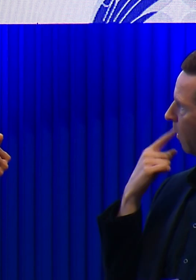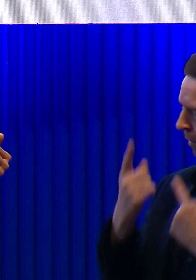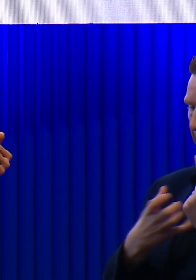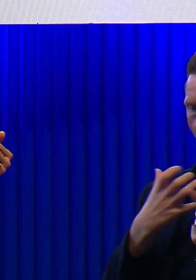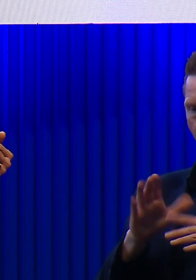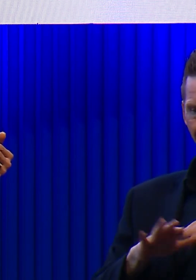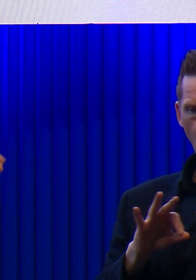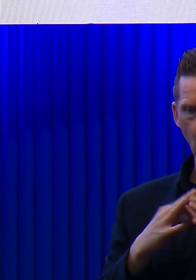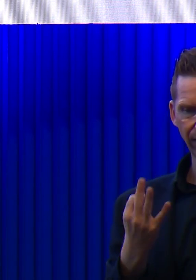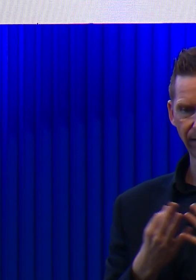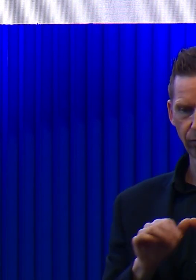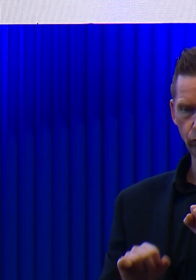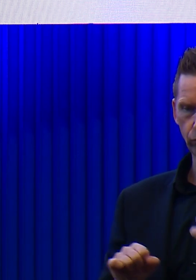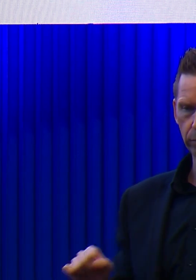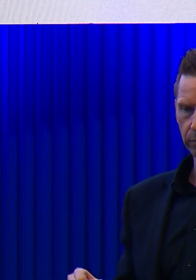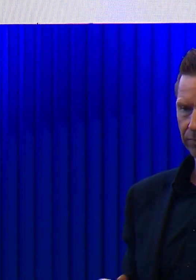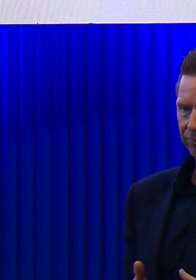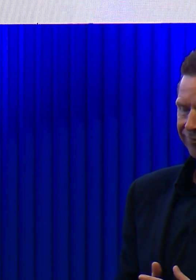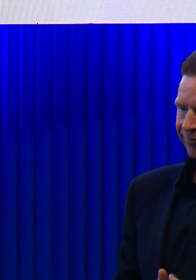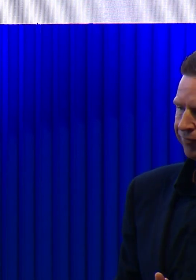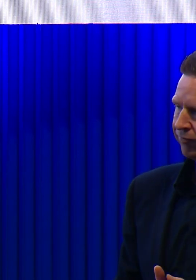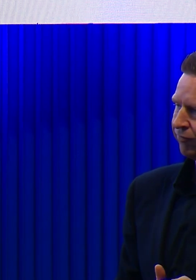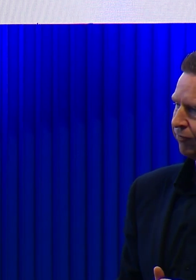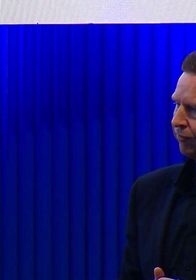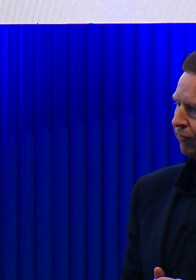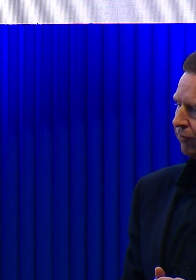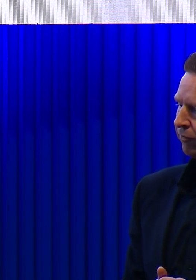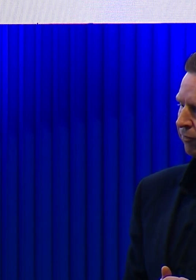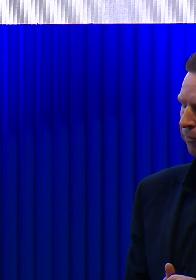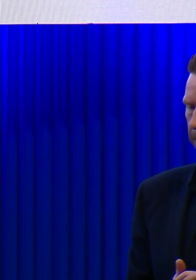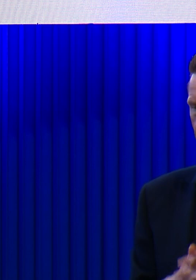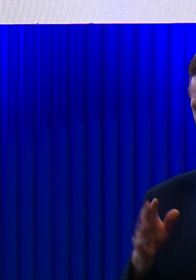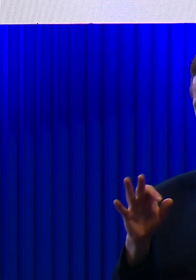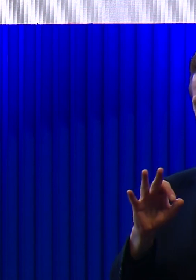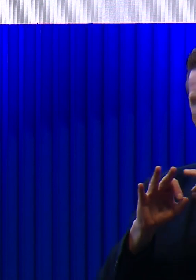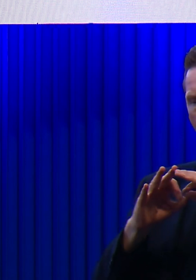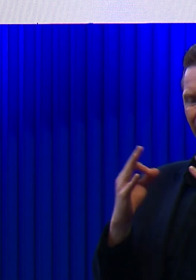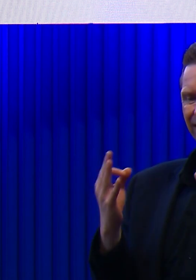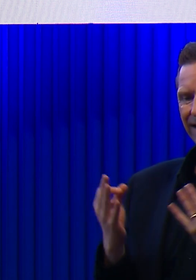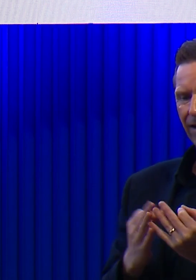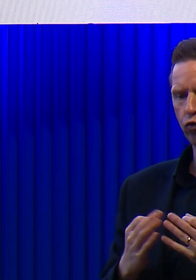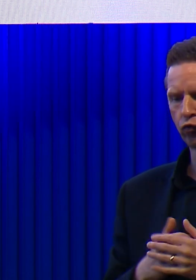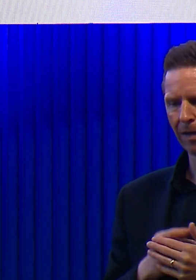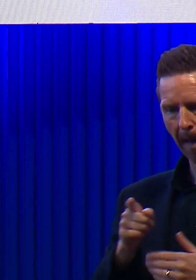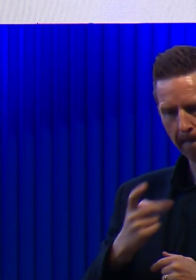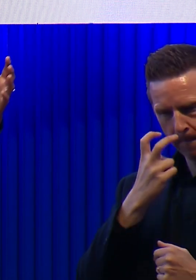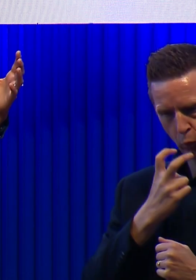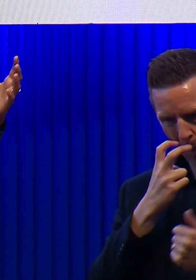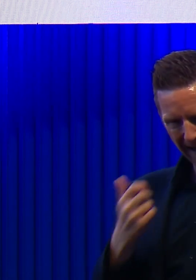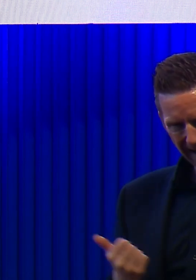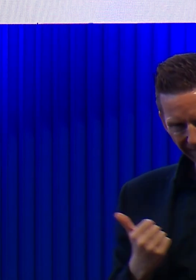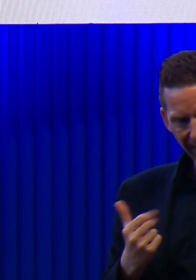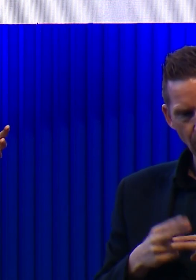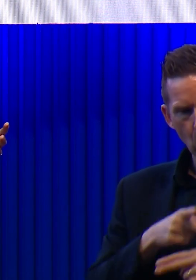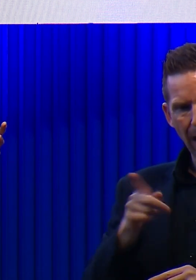given the opportunity, and then you frame the problem. Now, this scale